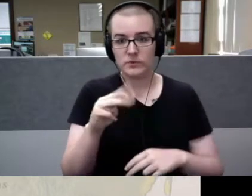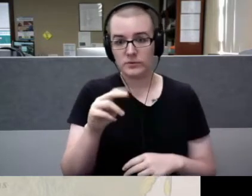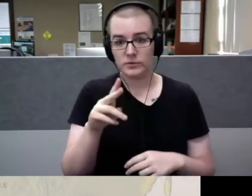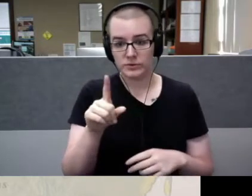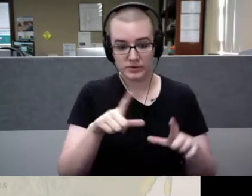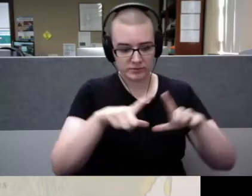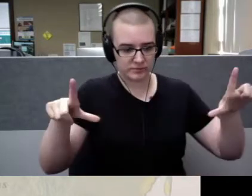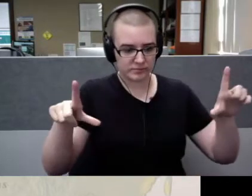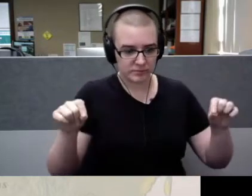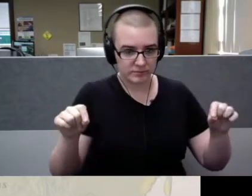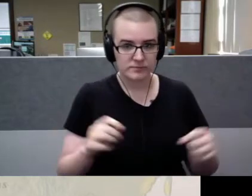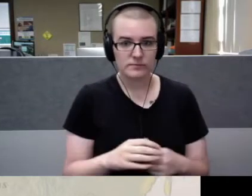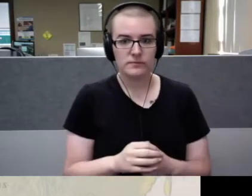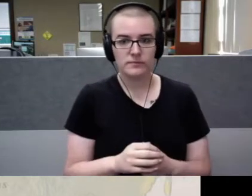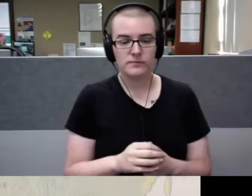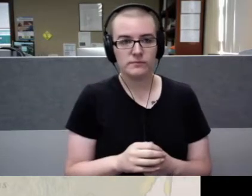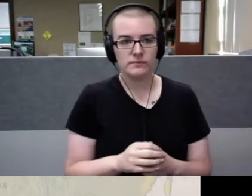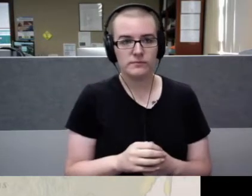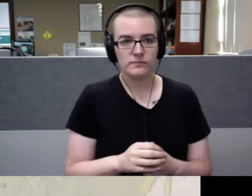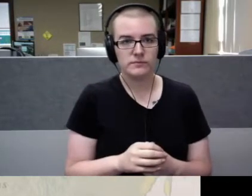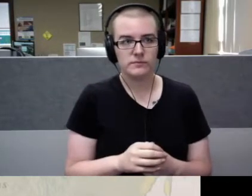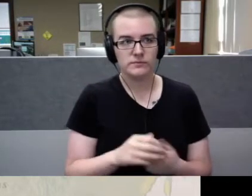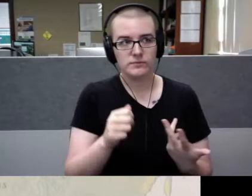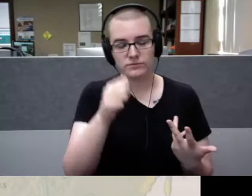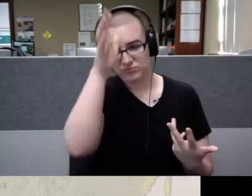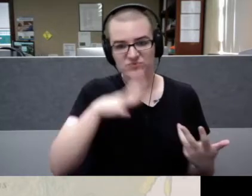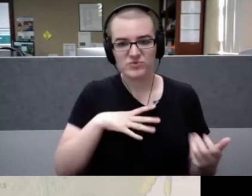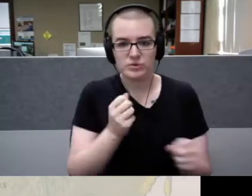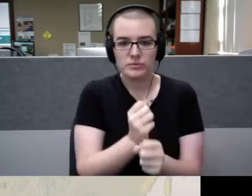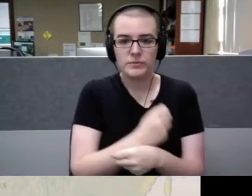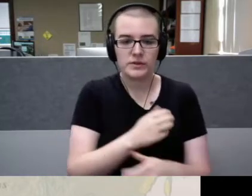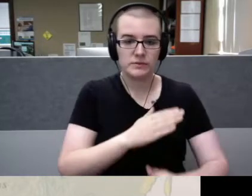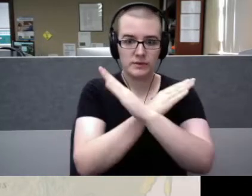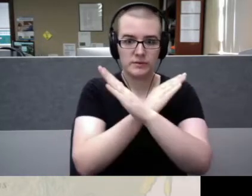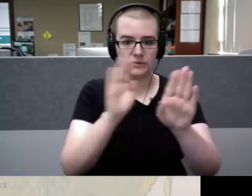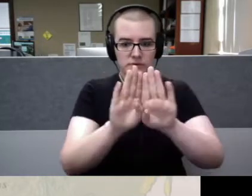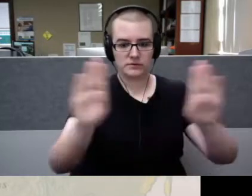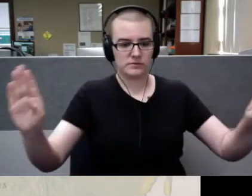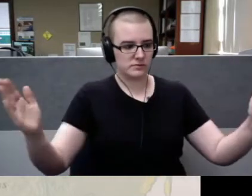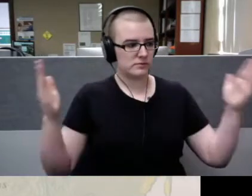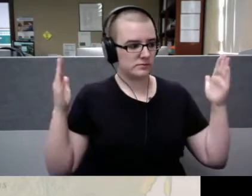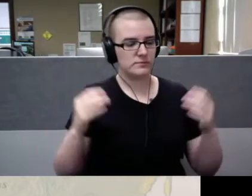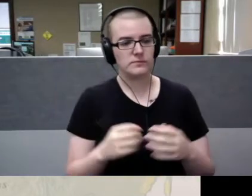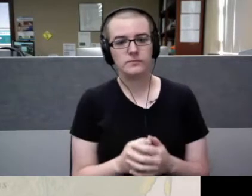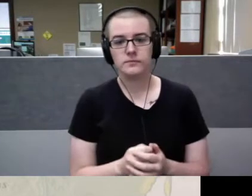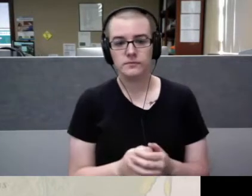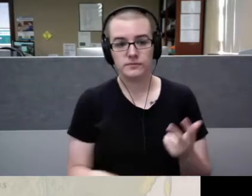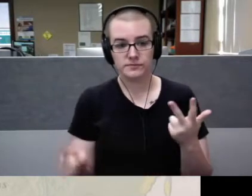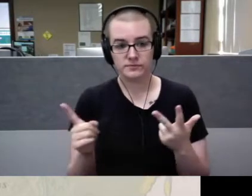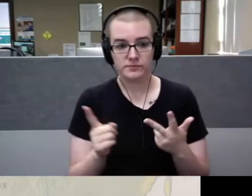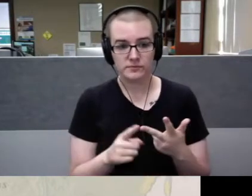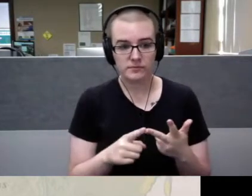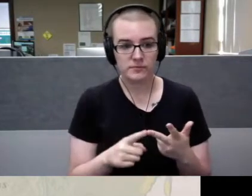make man-made barriers from possible invaders. The third disadvantage is their natural resources